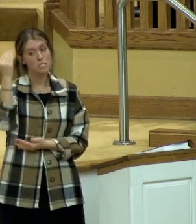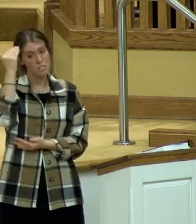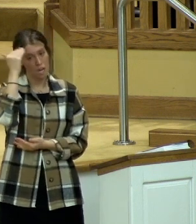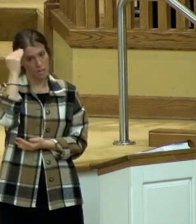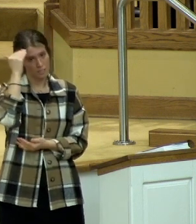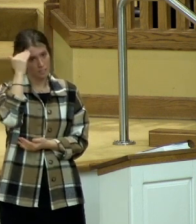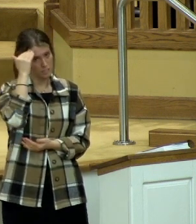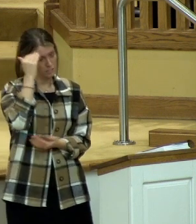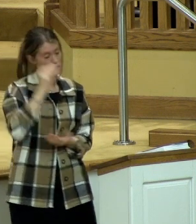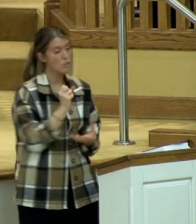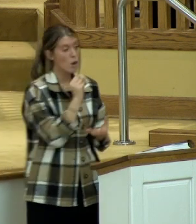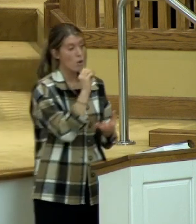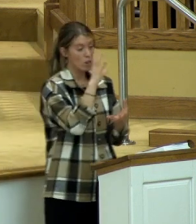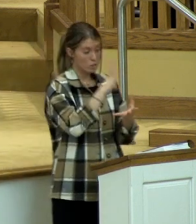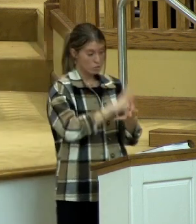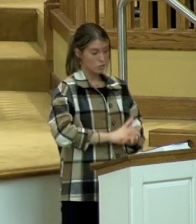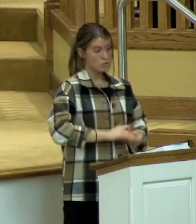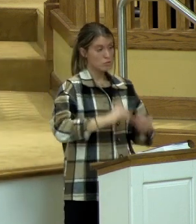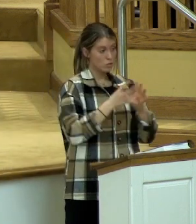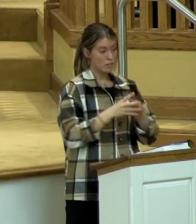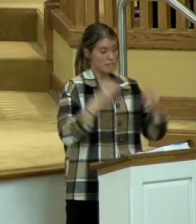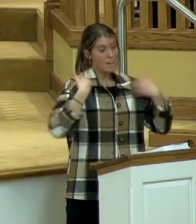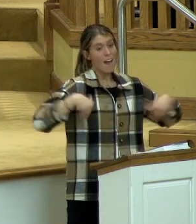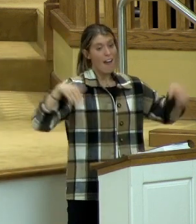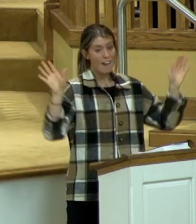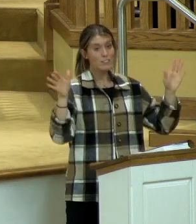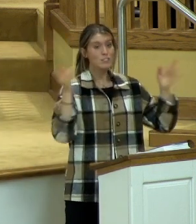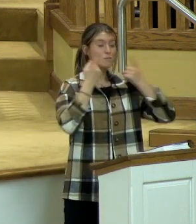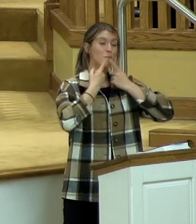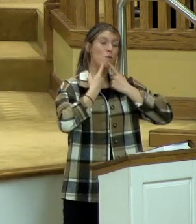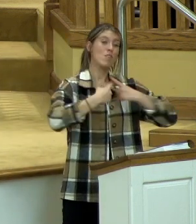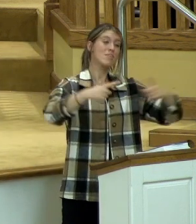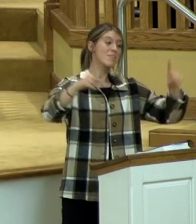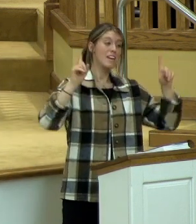The story of the angel proclaiming his birth,